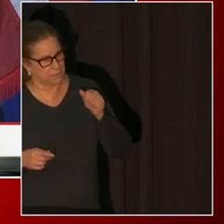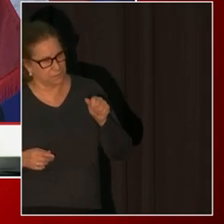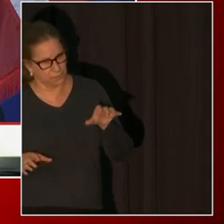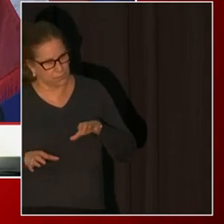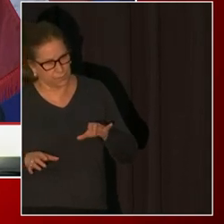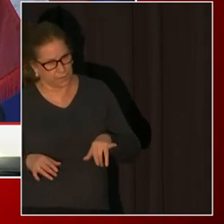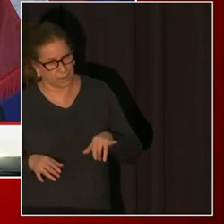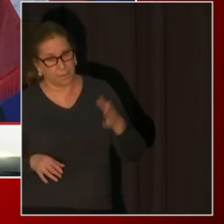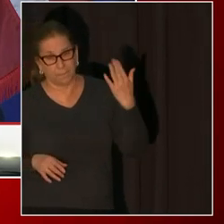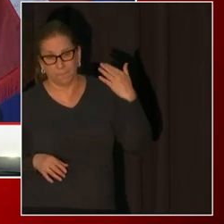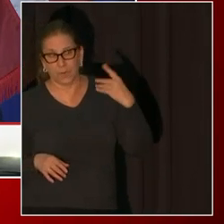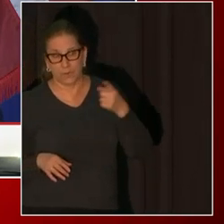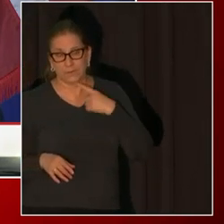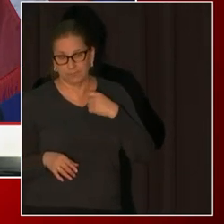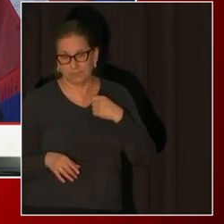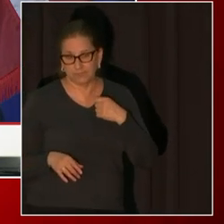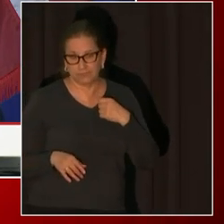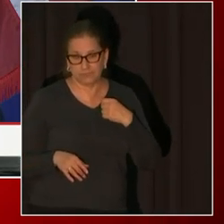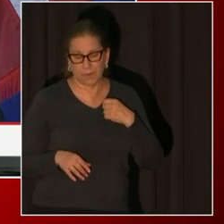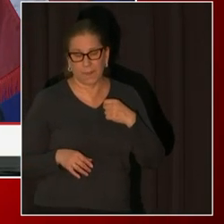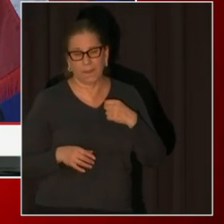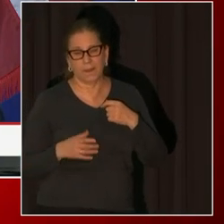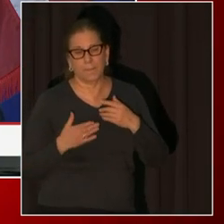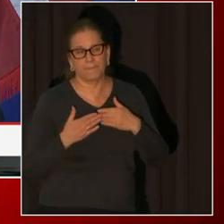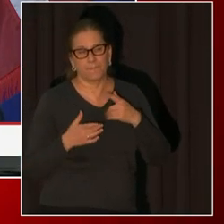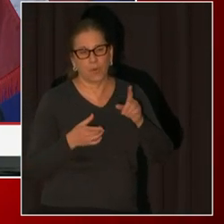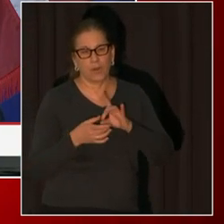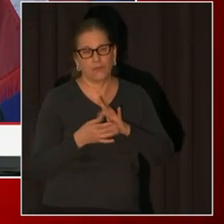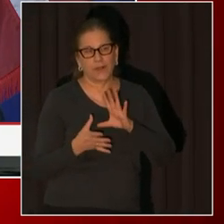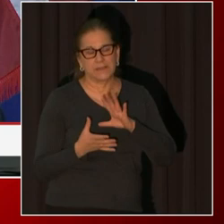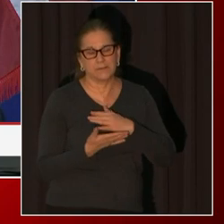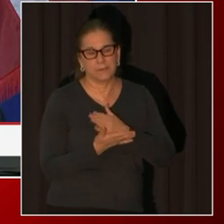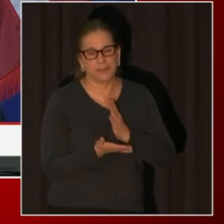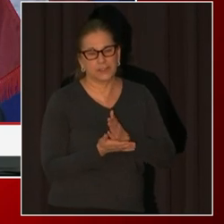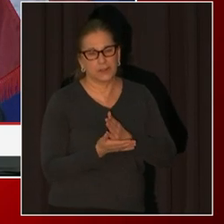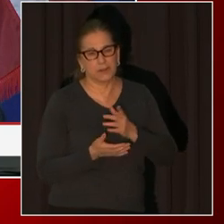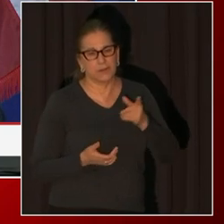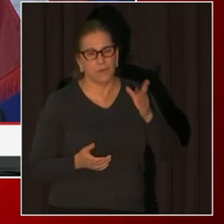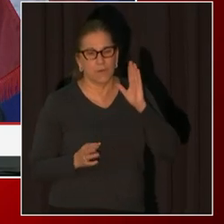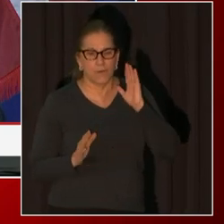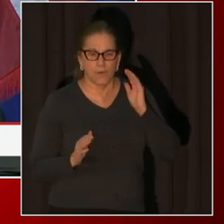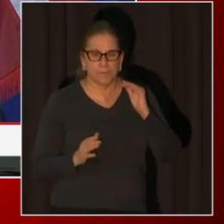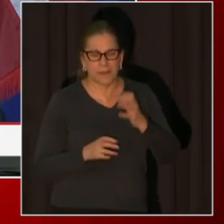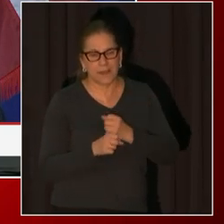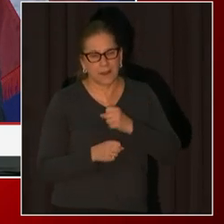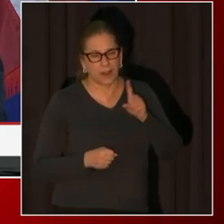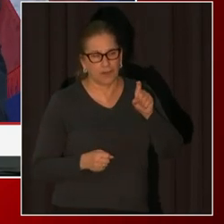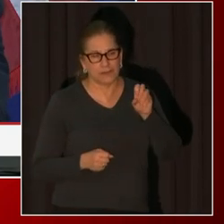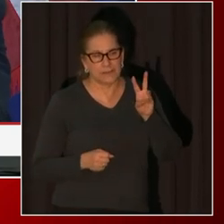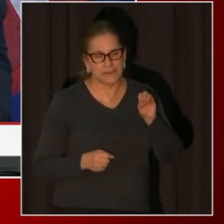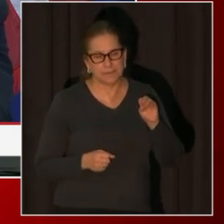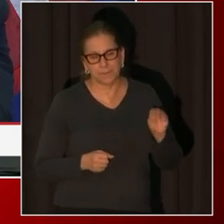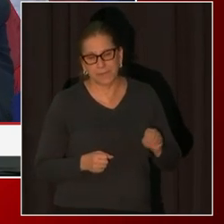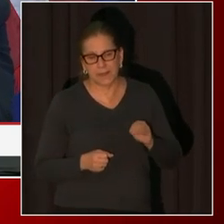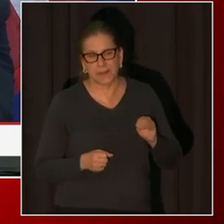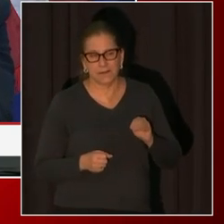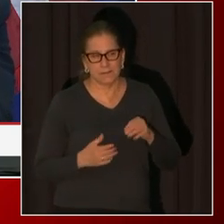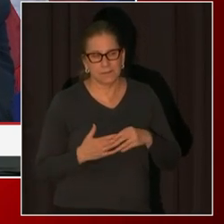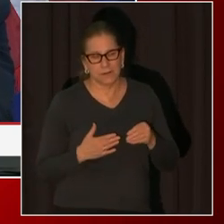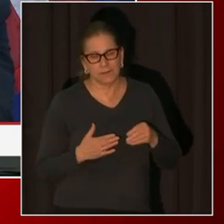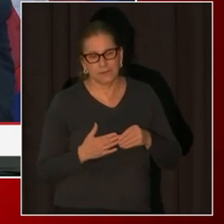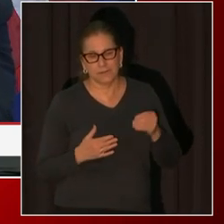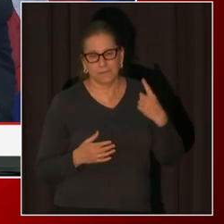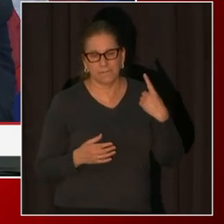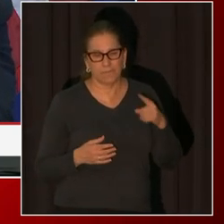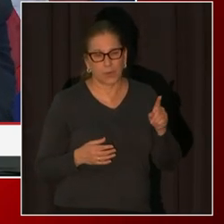released, many of them had expressed hope that they would see that $116 million remain, reasoning that even if it stayed